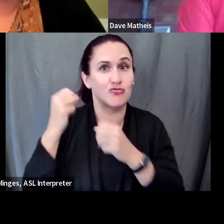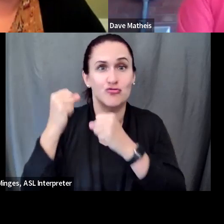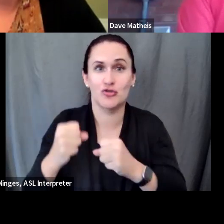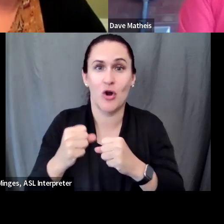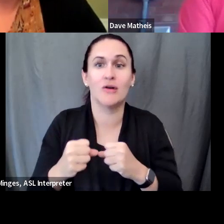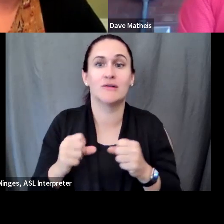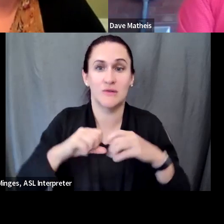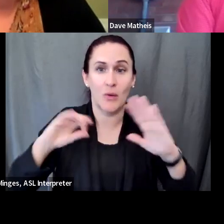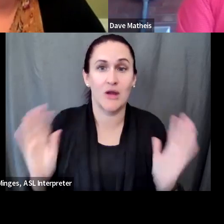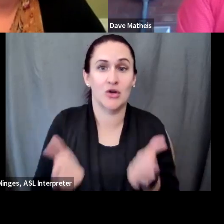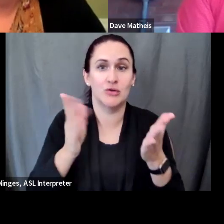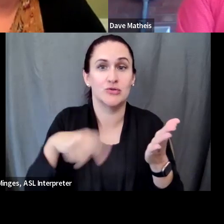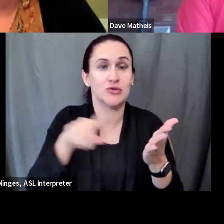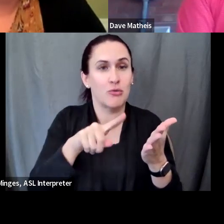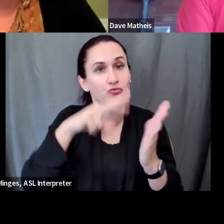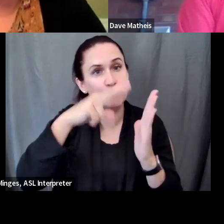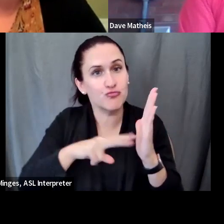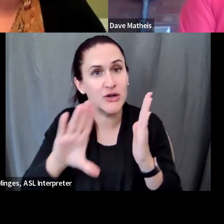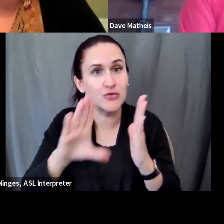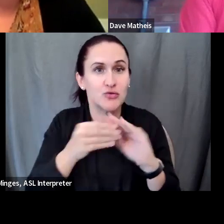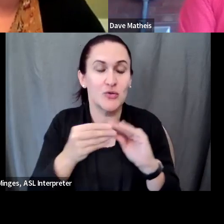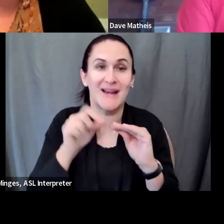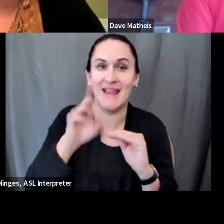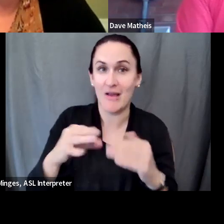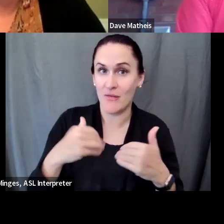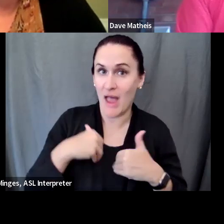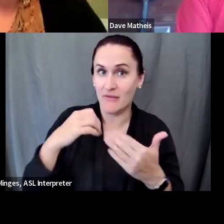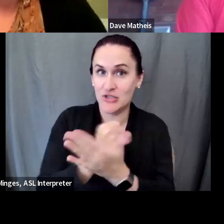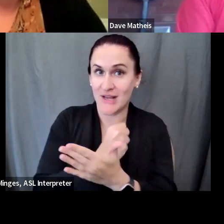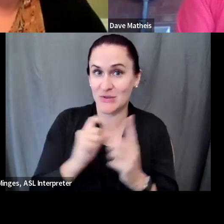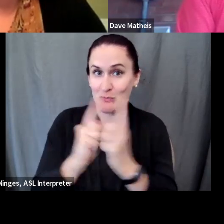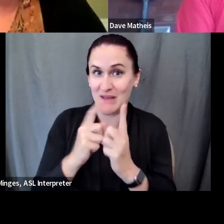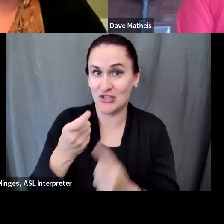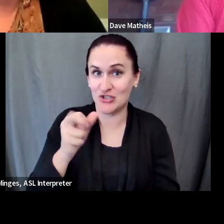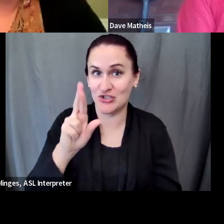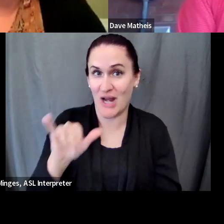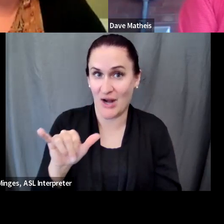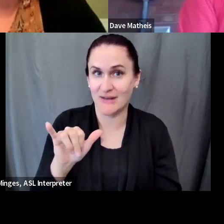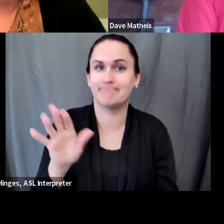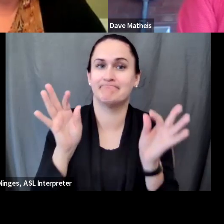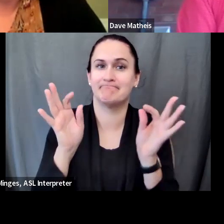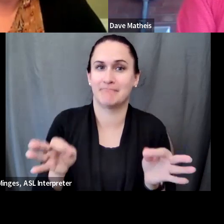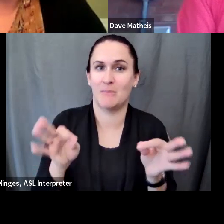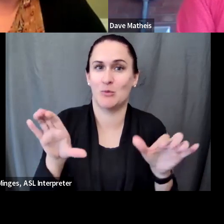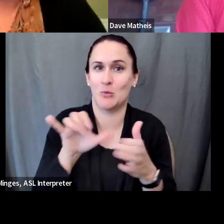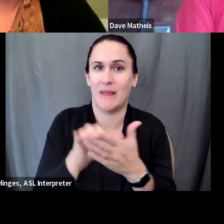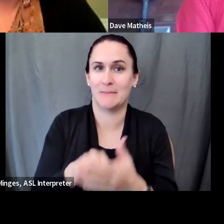all to read her story. And if you ever have a chance to meet Gerry, to absolutely do that.